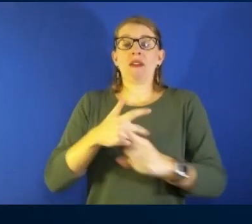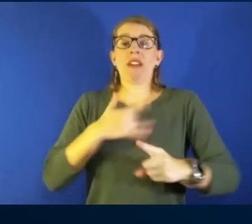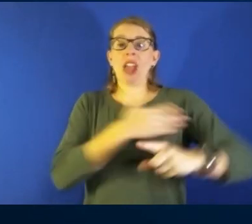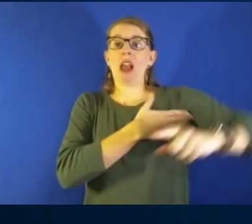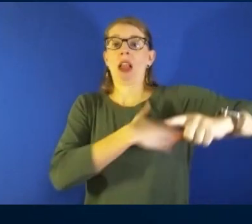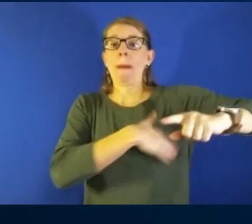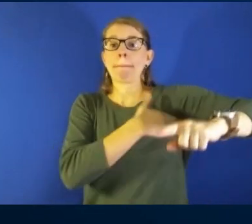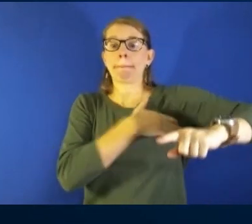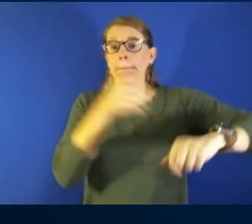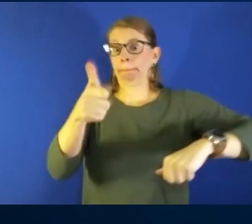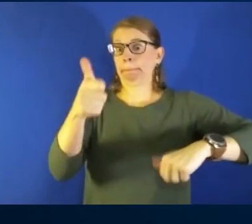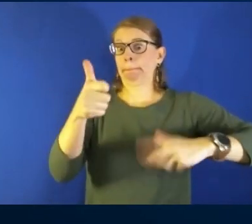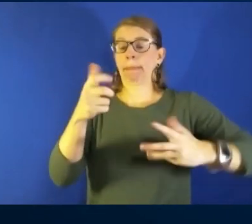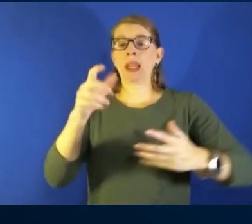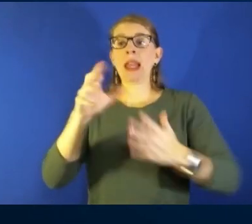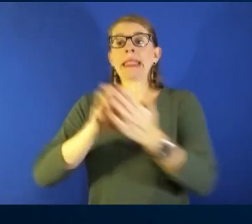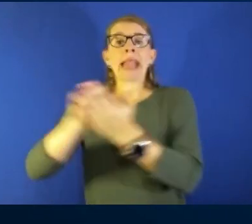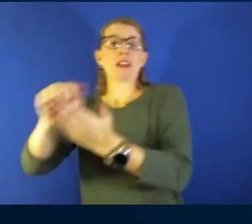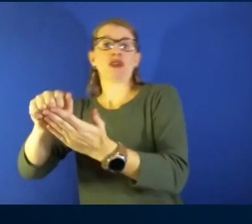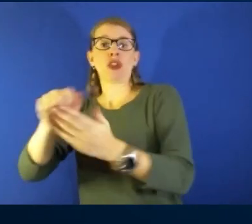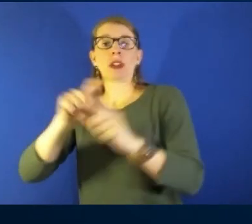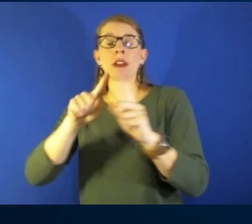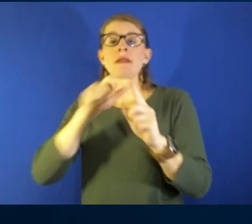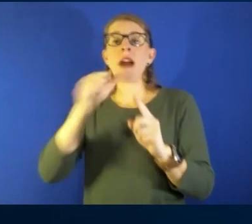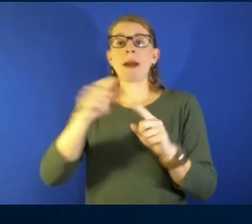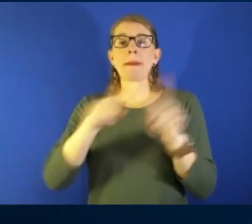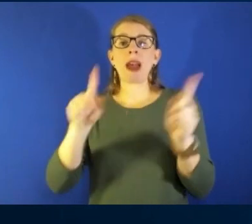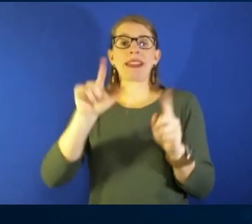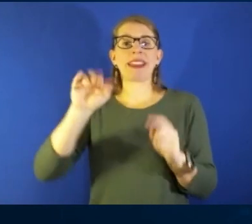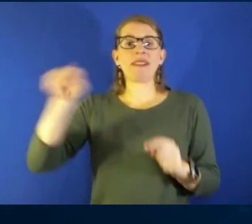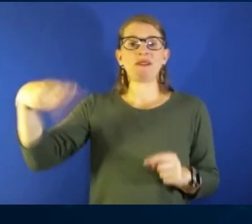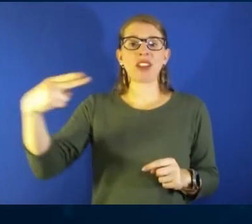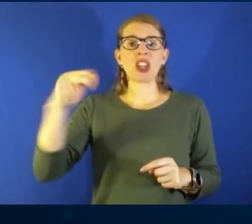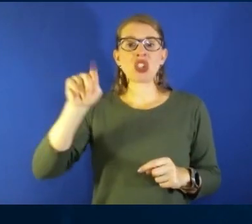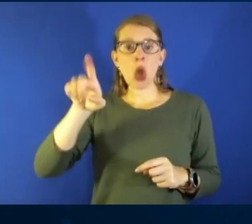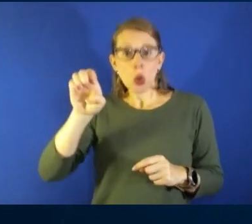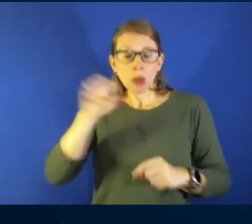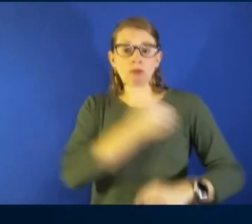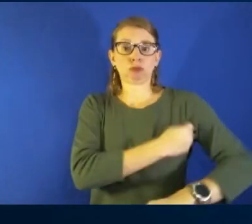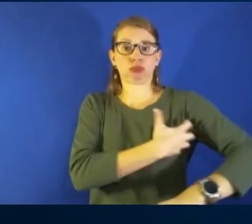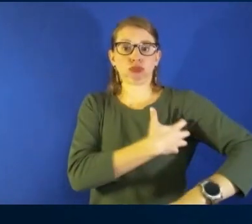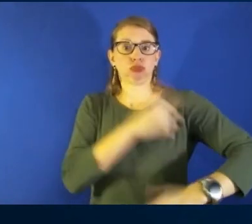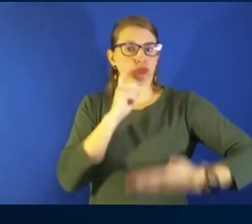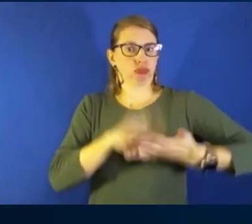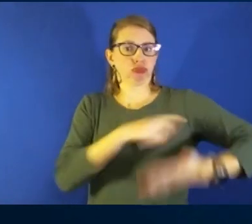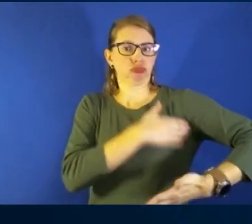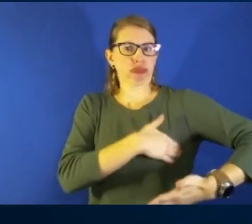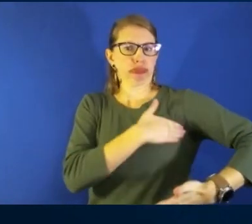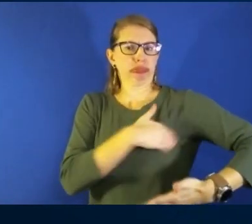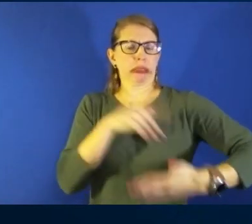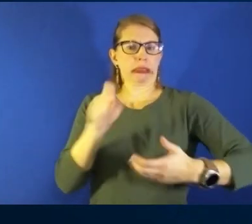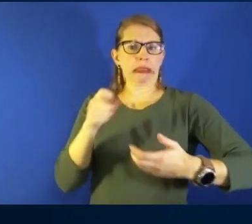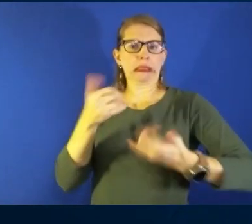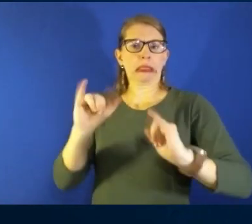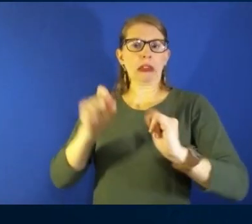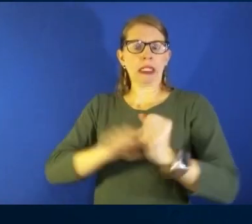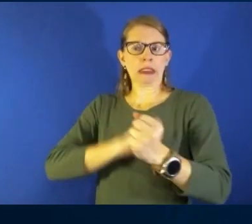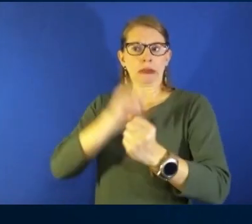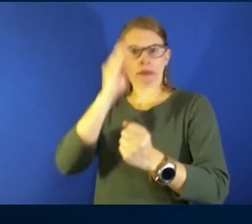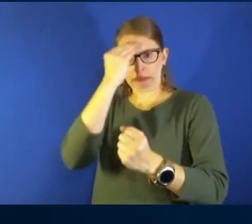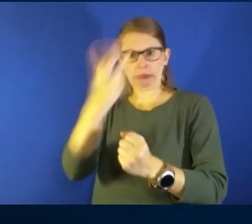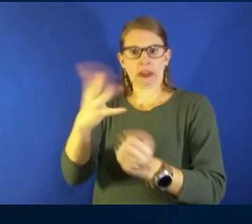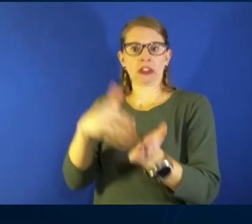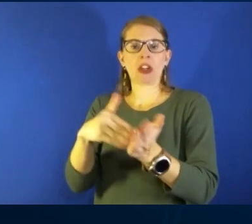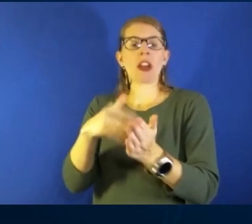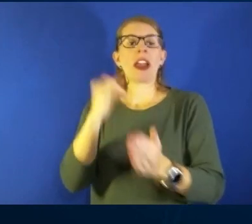mean cancer. No, it but doesn't. if it is a lymph node, you still need to have it checked out. Is that correct? Correct, right. I would say a swollen lymph node that is large enough for you to feel, you